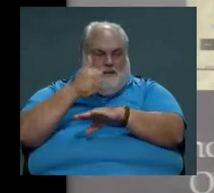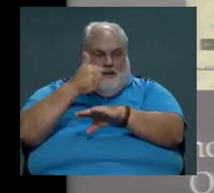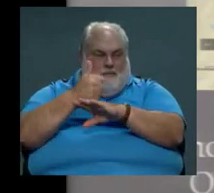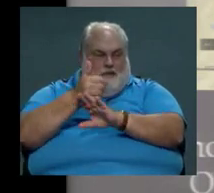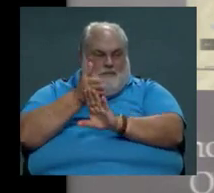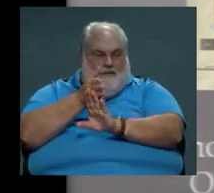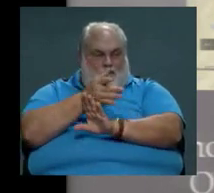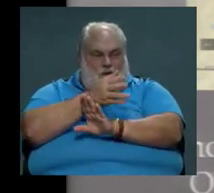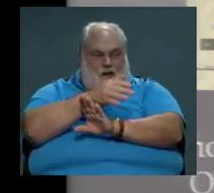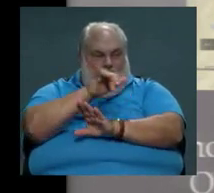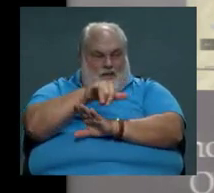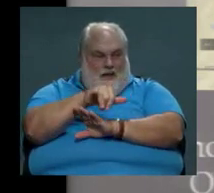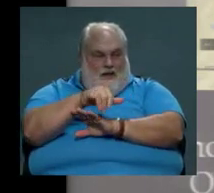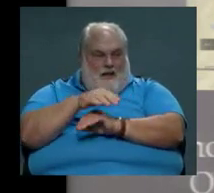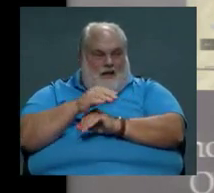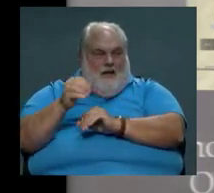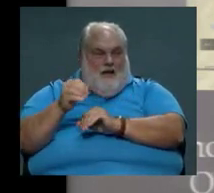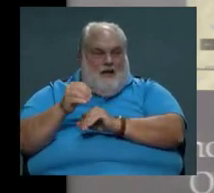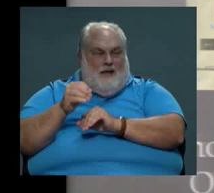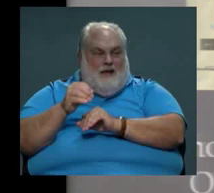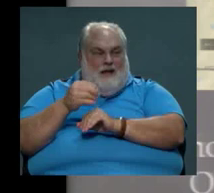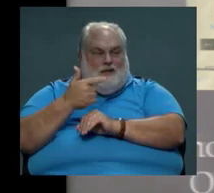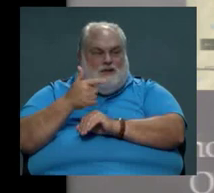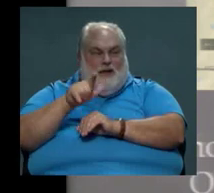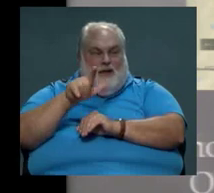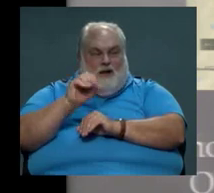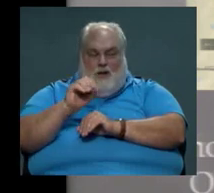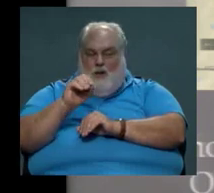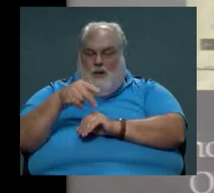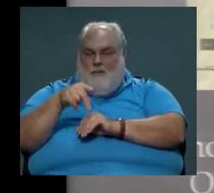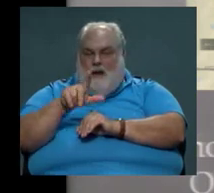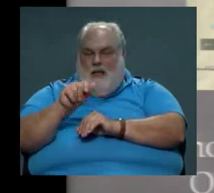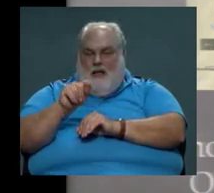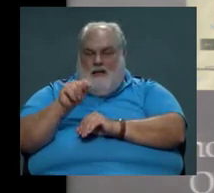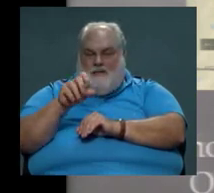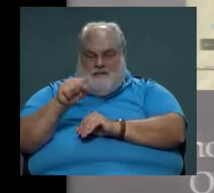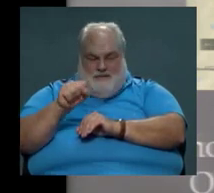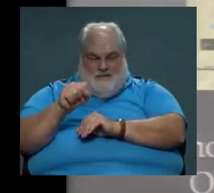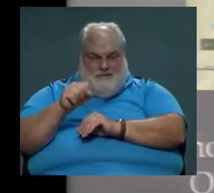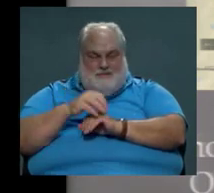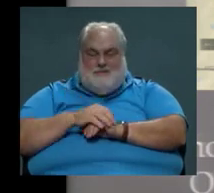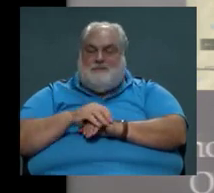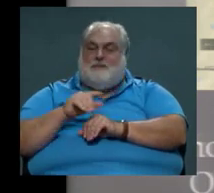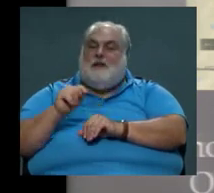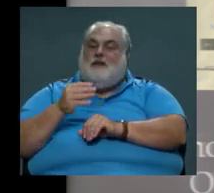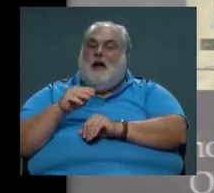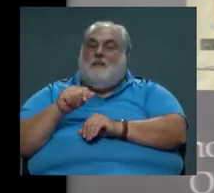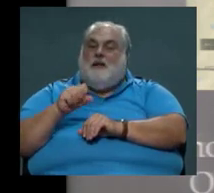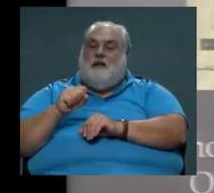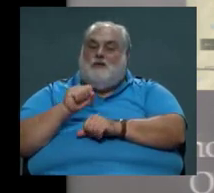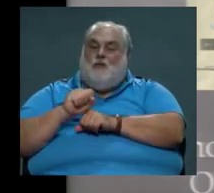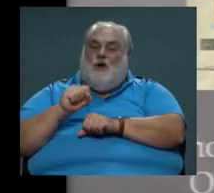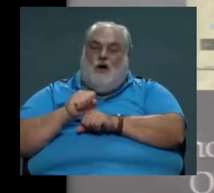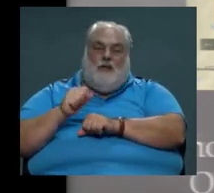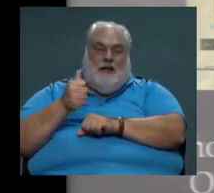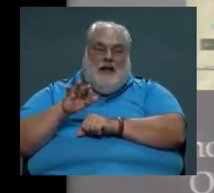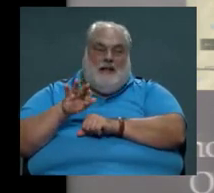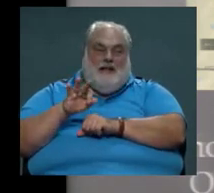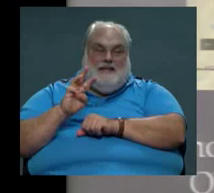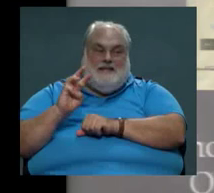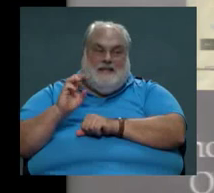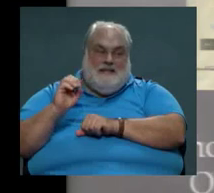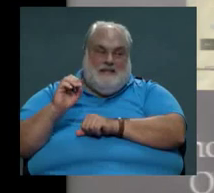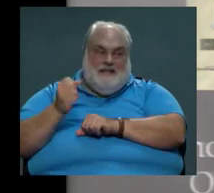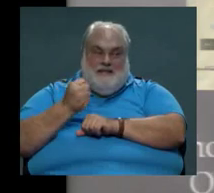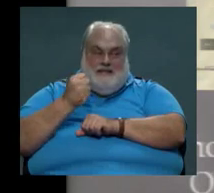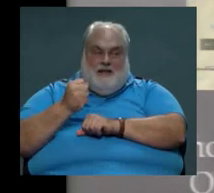city. And then you got the GLO plats. Thomas is currently working on the 1960 aerials so